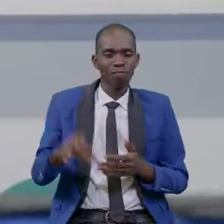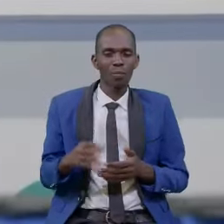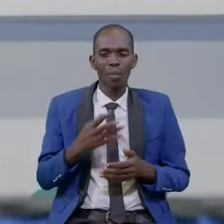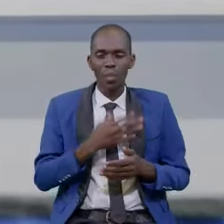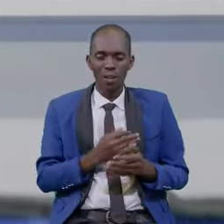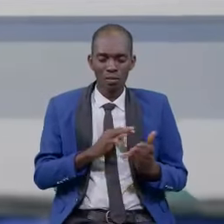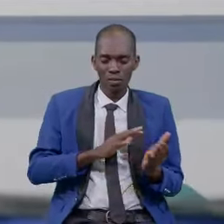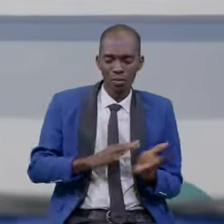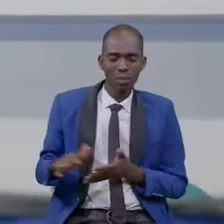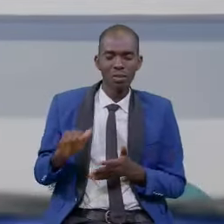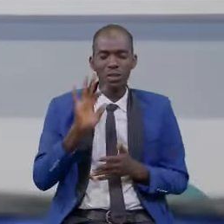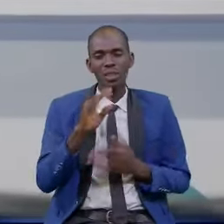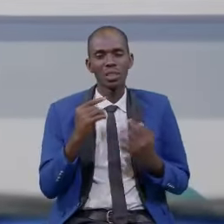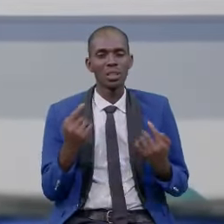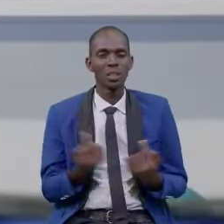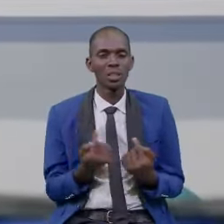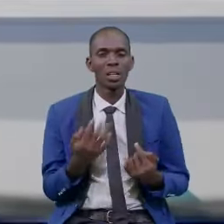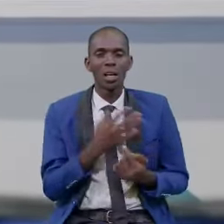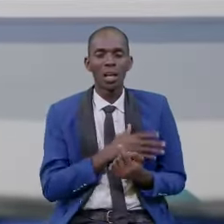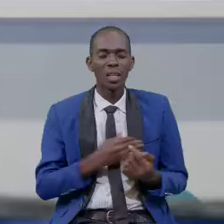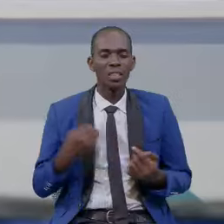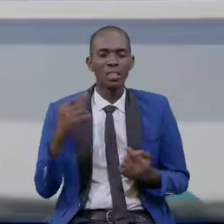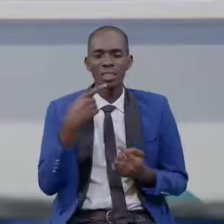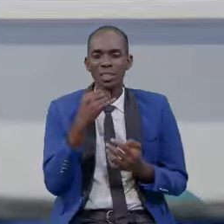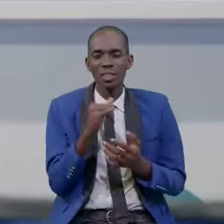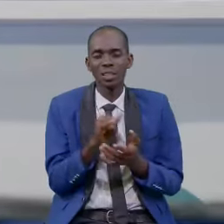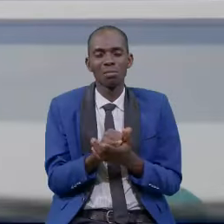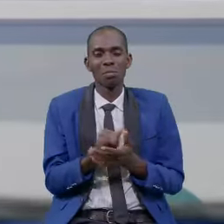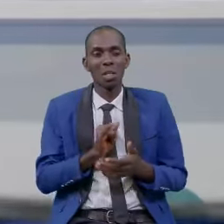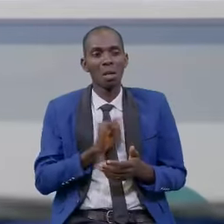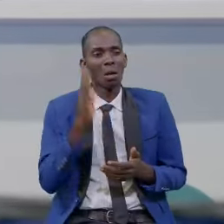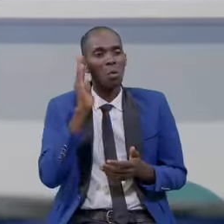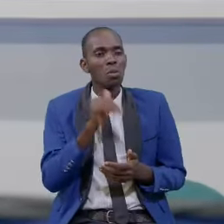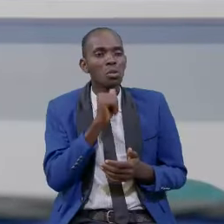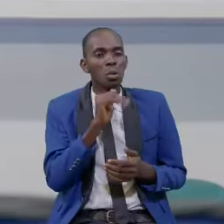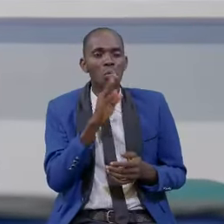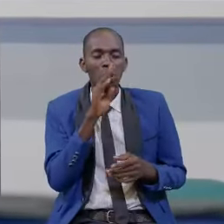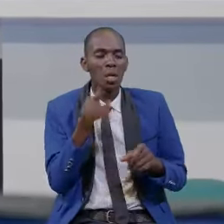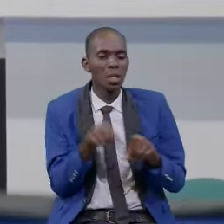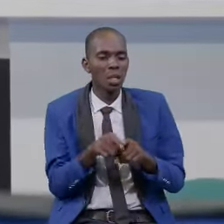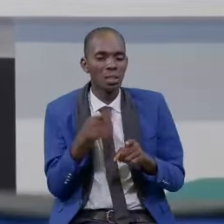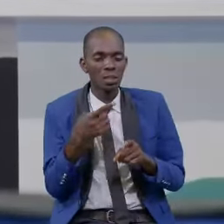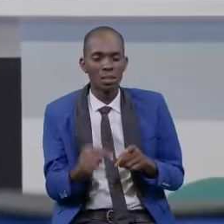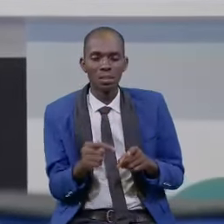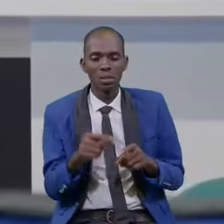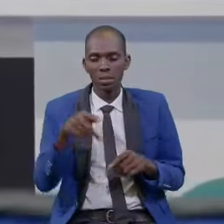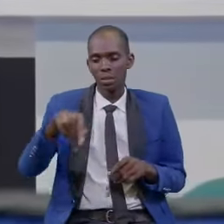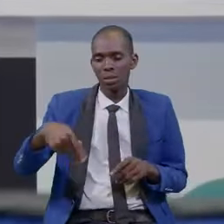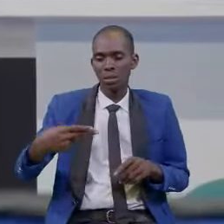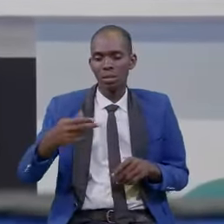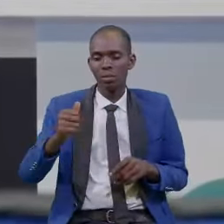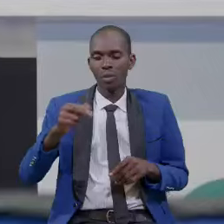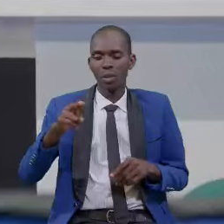comes before the Lord and he says, I'm not just like the Pharisee will say, Zacchaeus is a sinner.